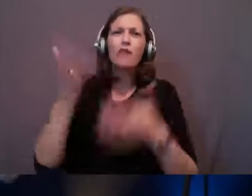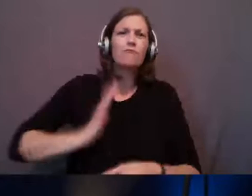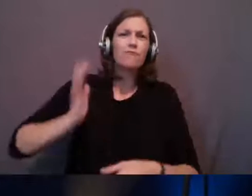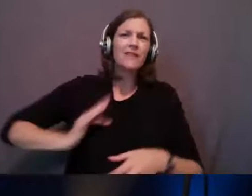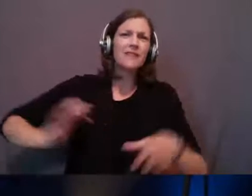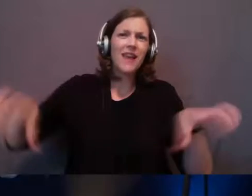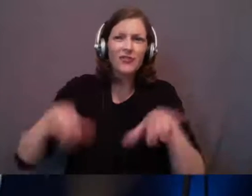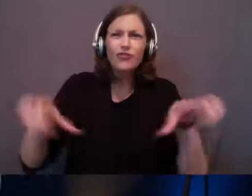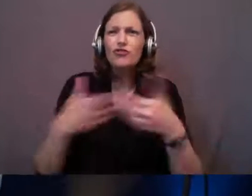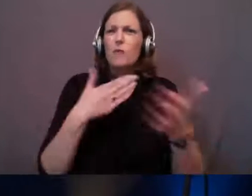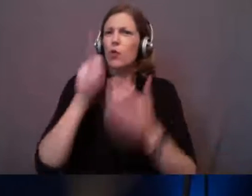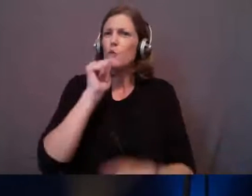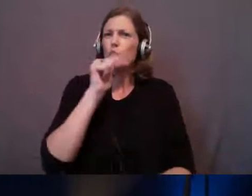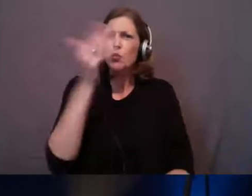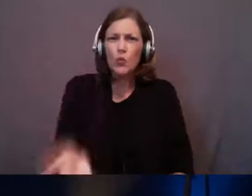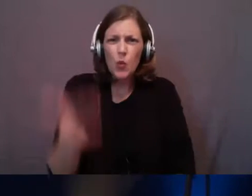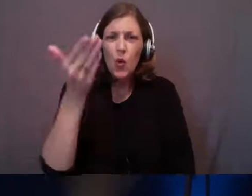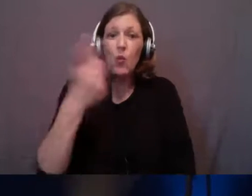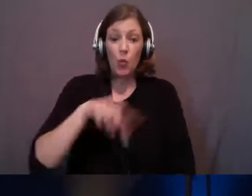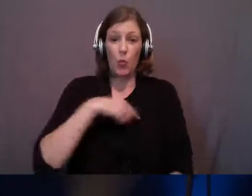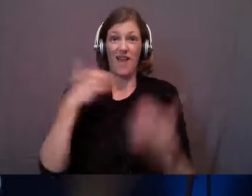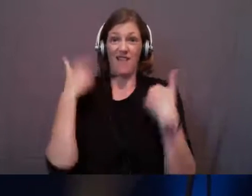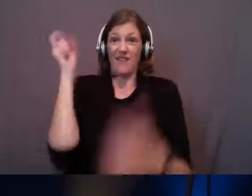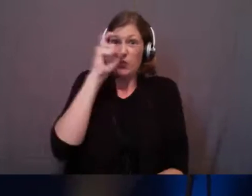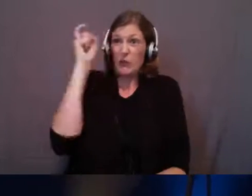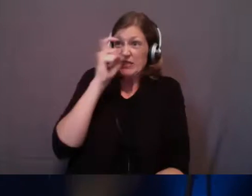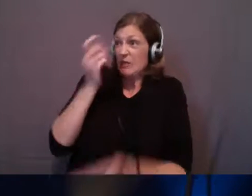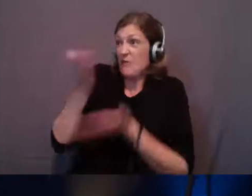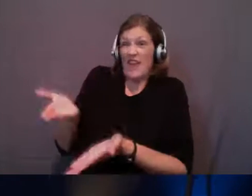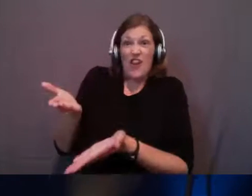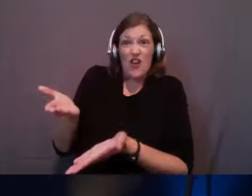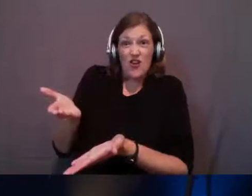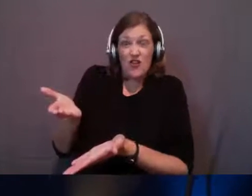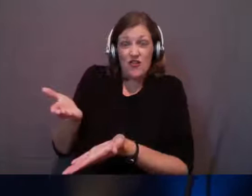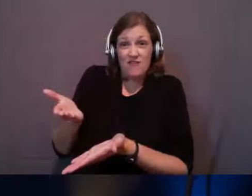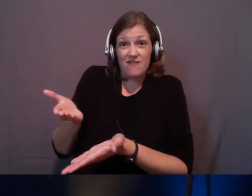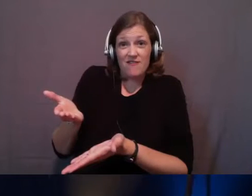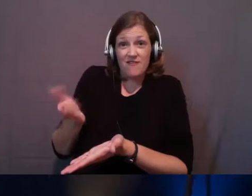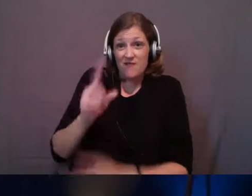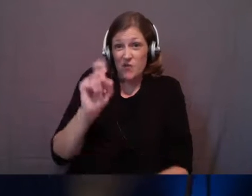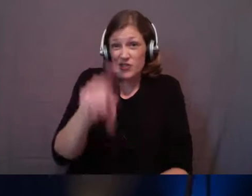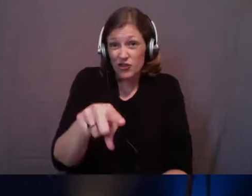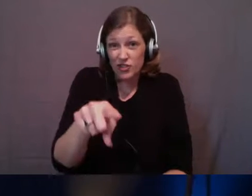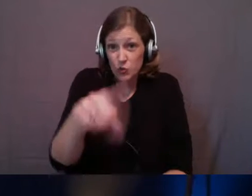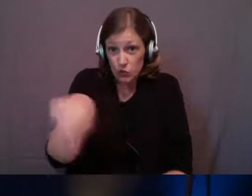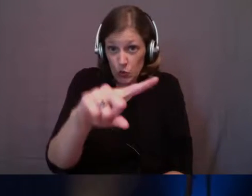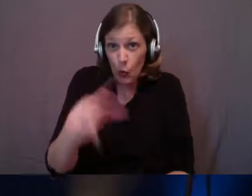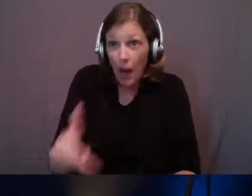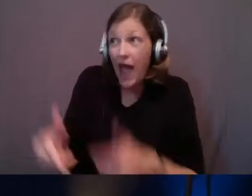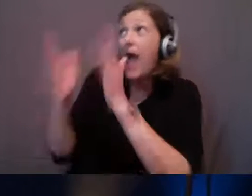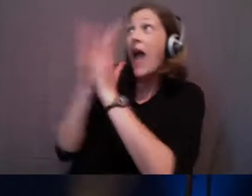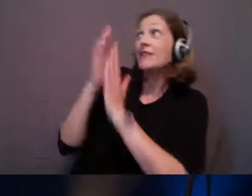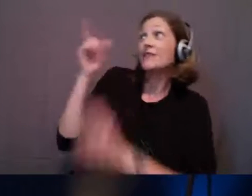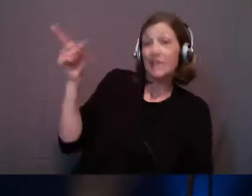are, we have the wisdom of God at our disposal. The question is, do we ask for wisdom? Because